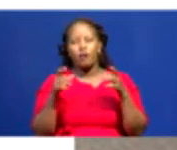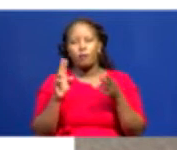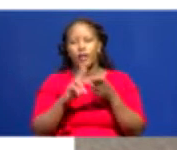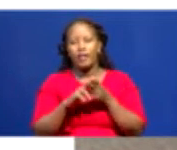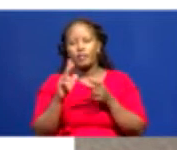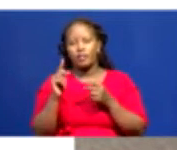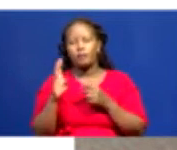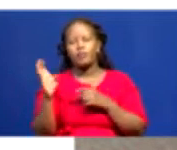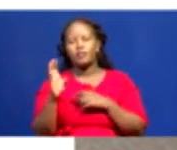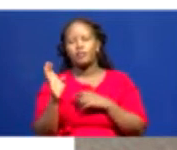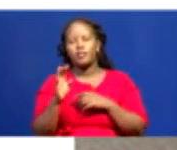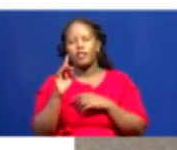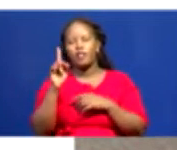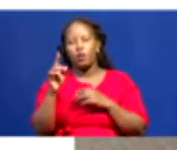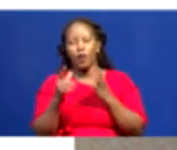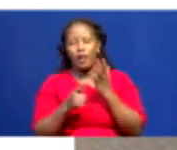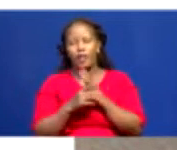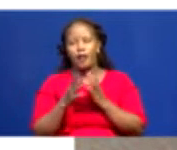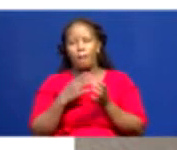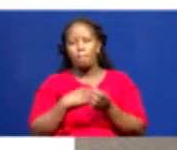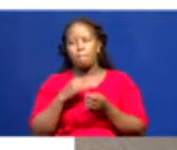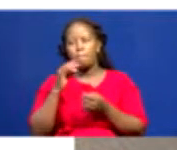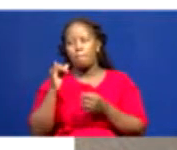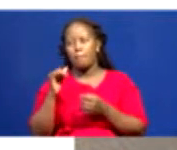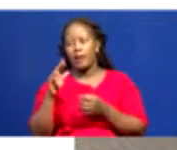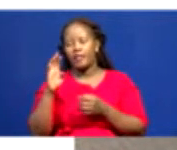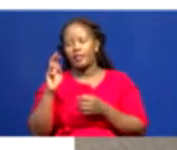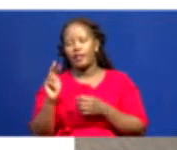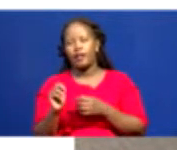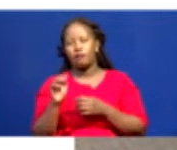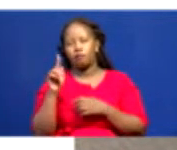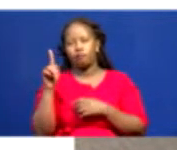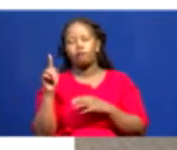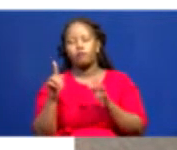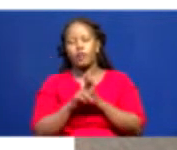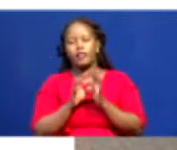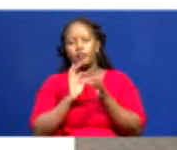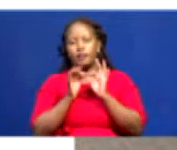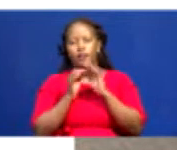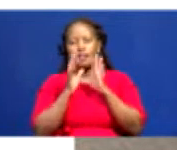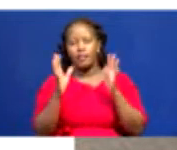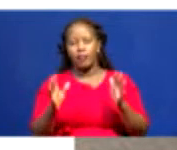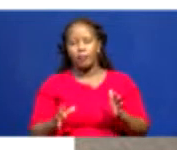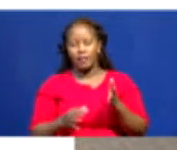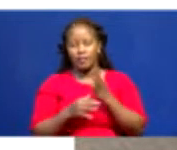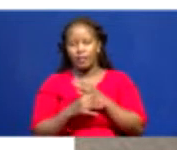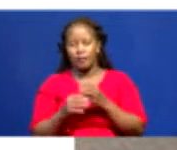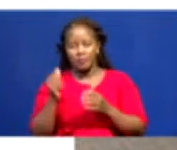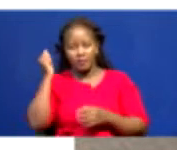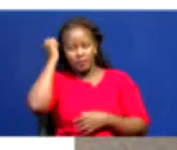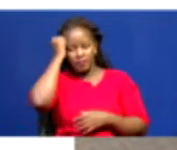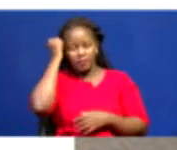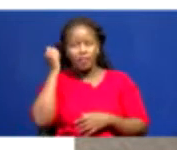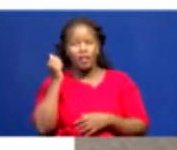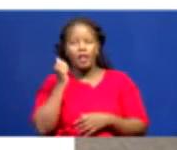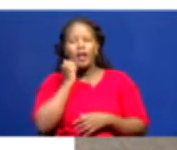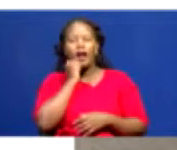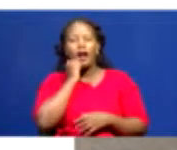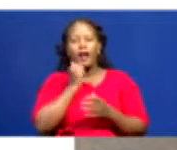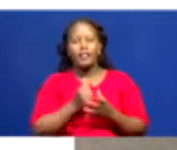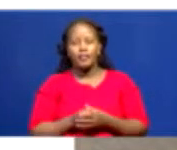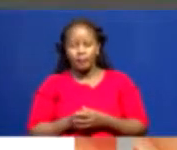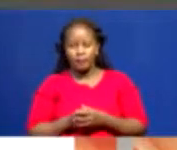KBC Channel 1. My name is Irene Muchuma Odim. On sign language interpretation, we have Anne